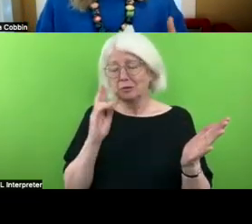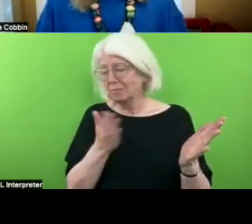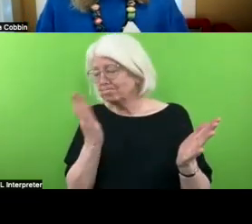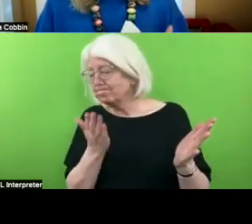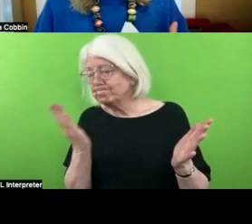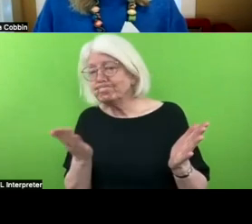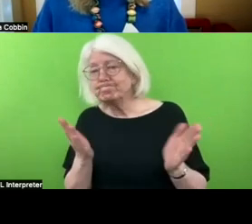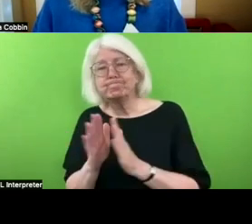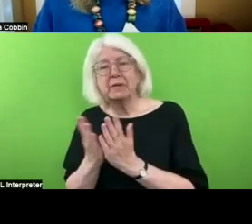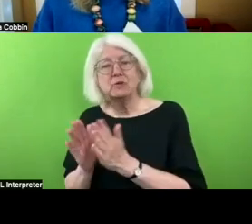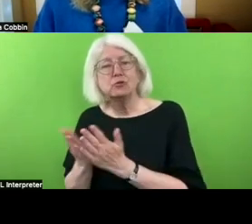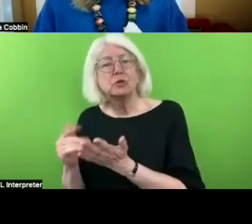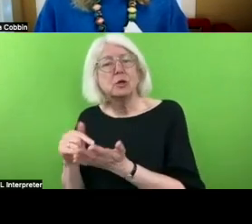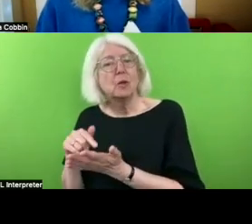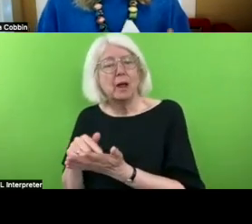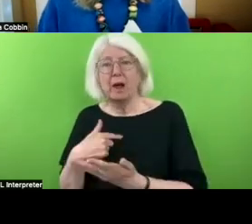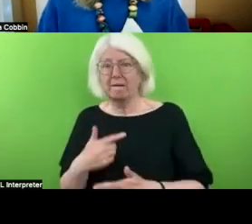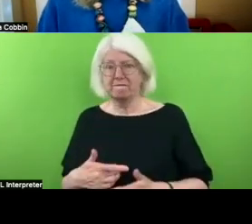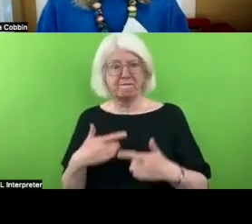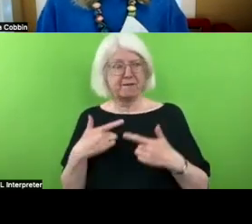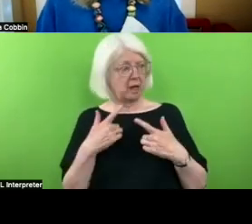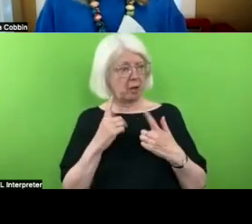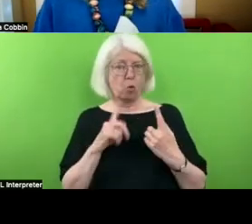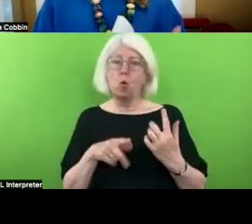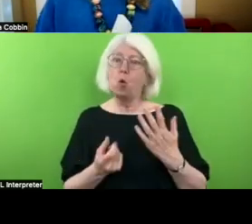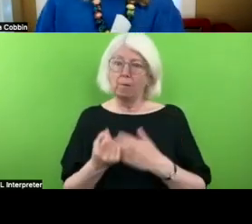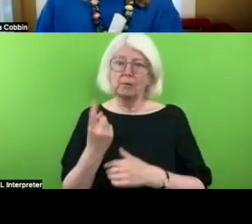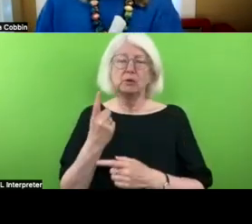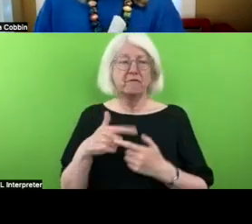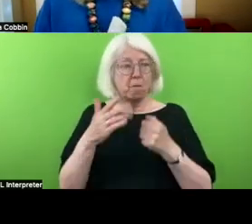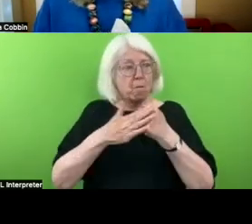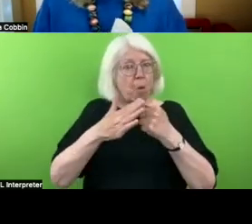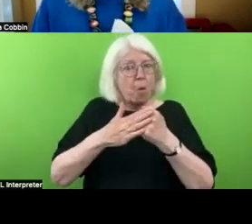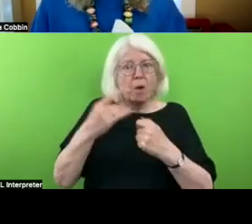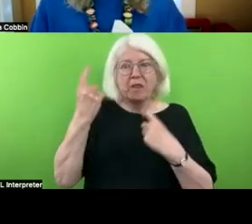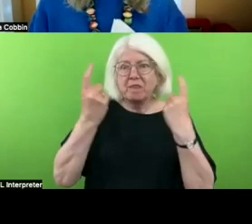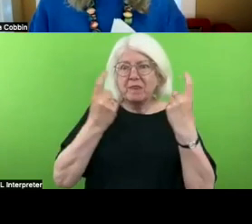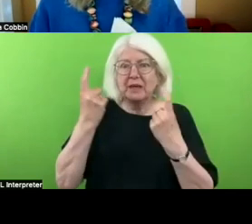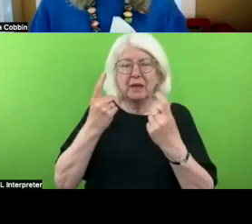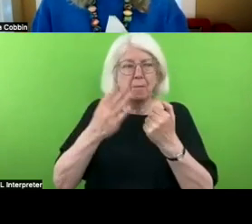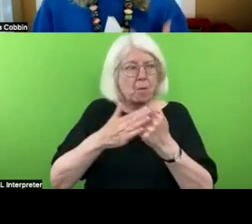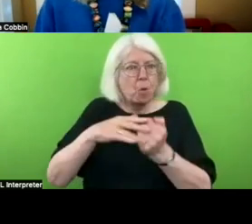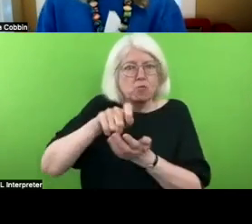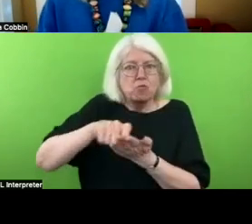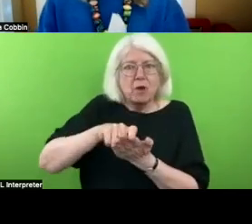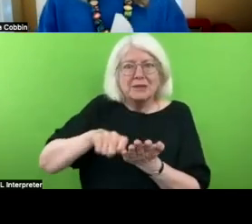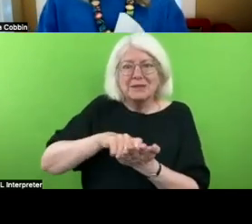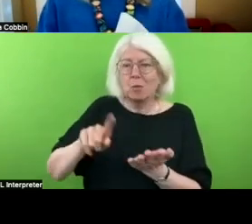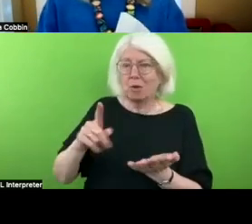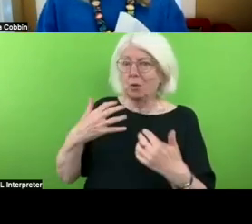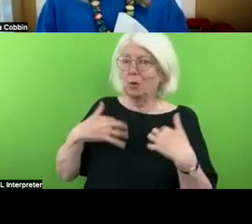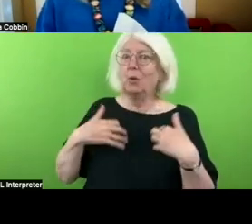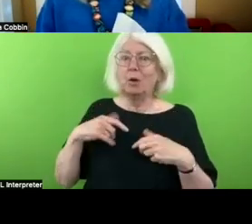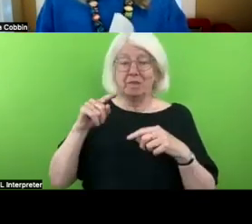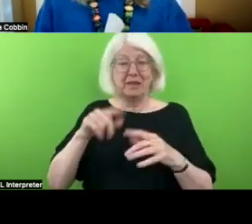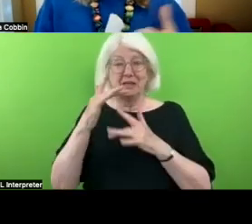really think there's an opportunity here for some more thinking and writing, and that's why I'm so encouraged what's going on with these